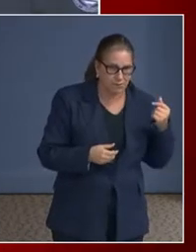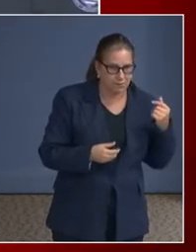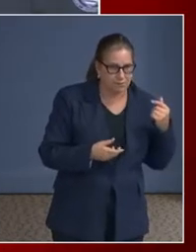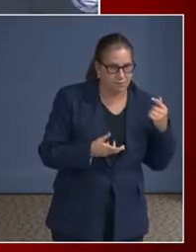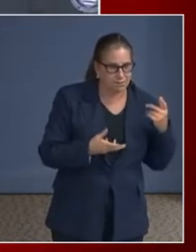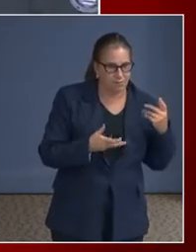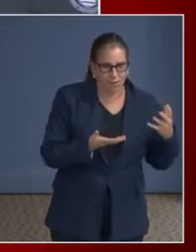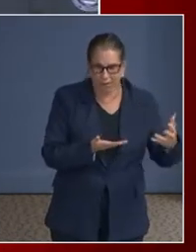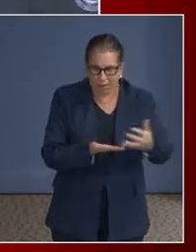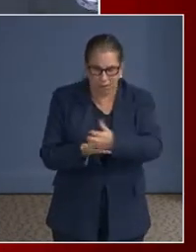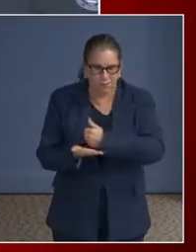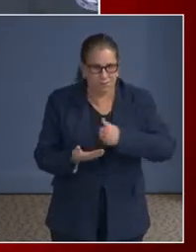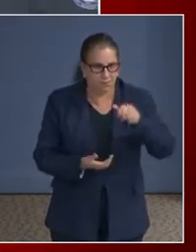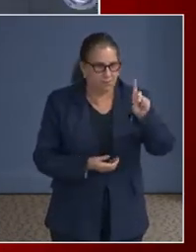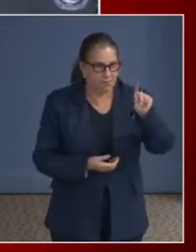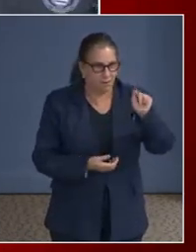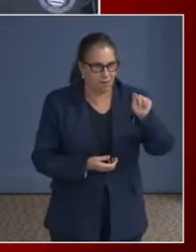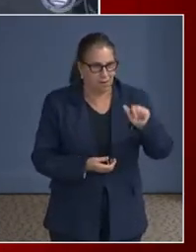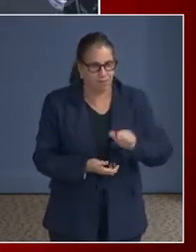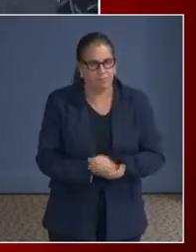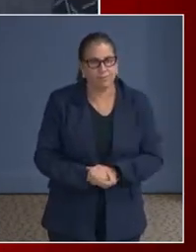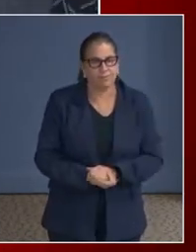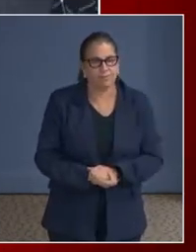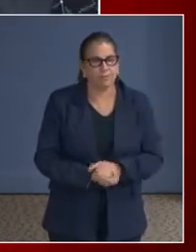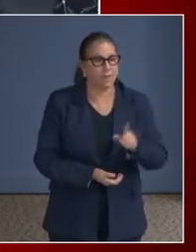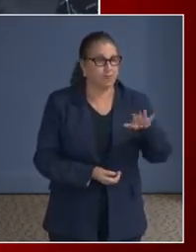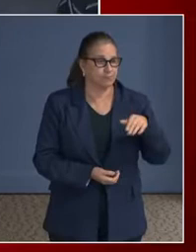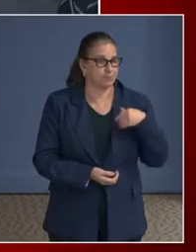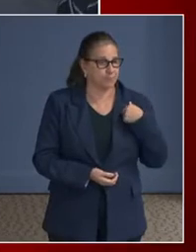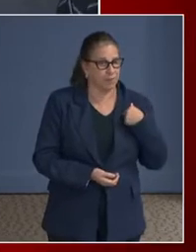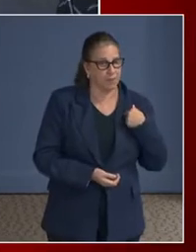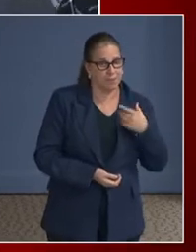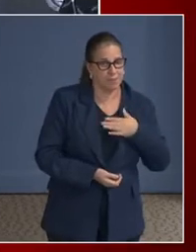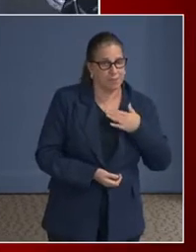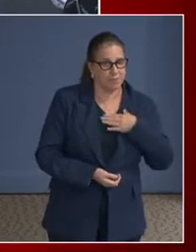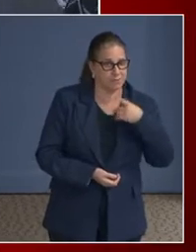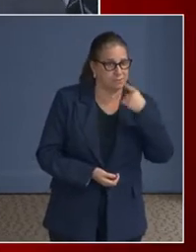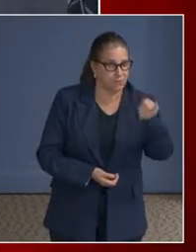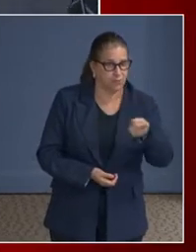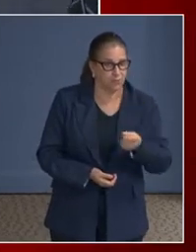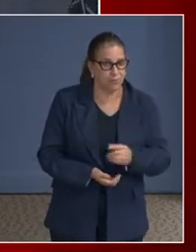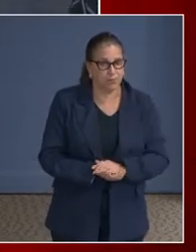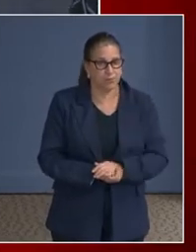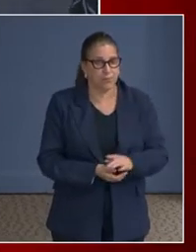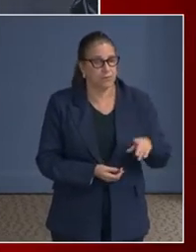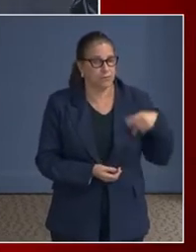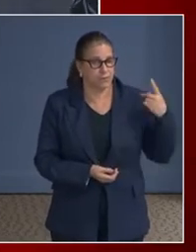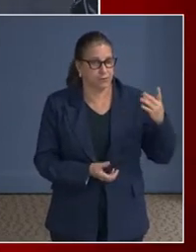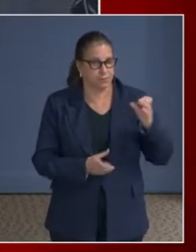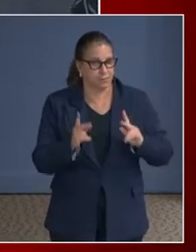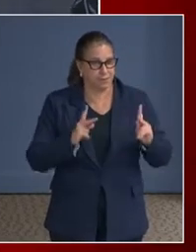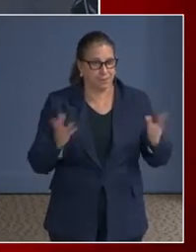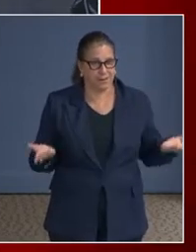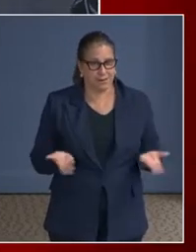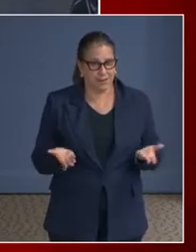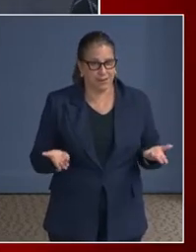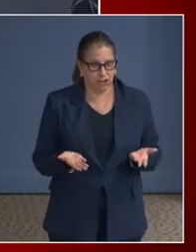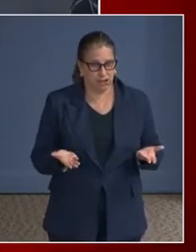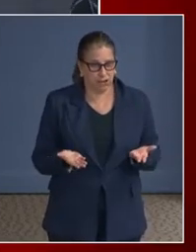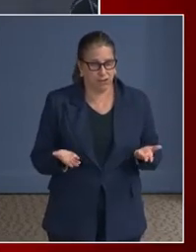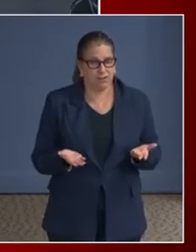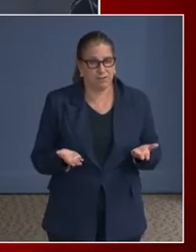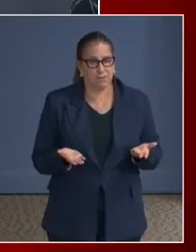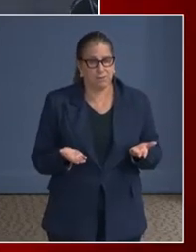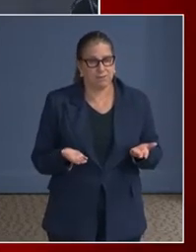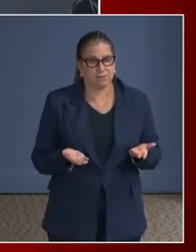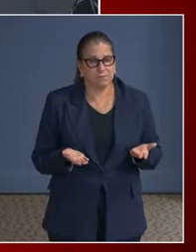Well, I'm pleased to hear you, Julie, say as residents, and not just as what is the government, the public health agency